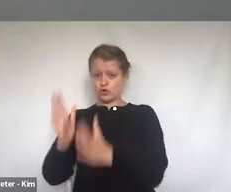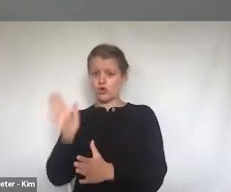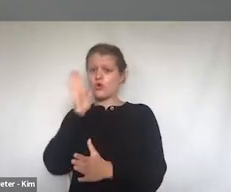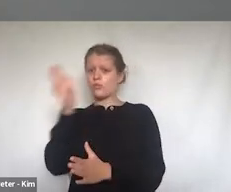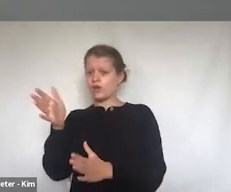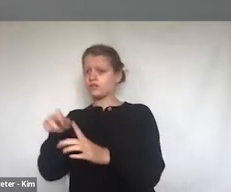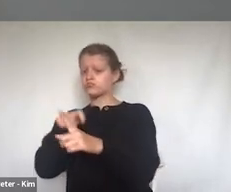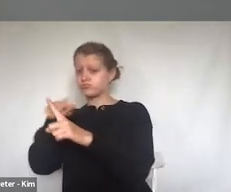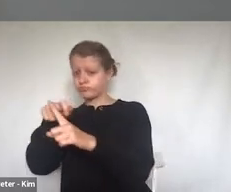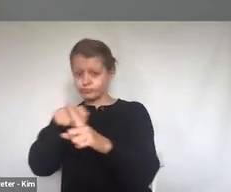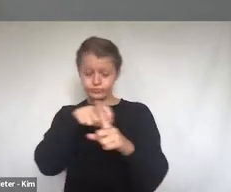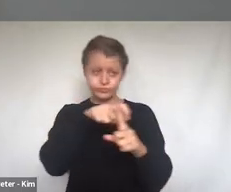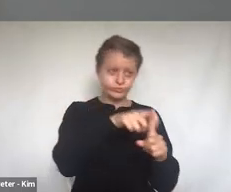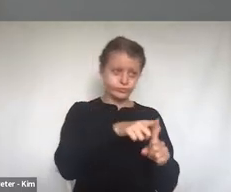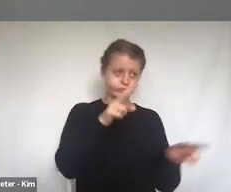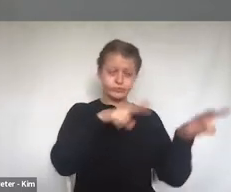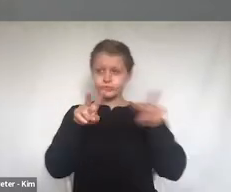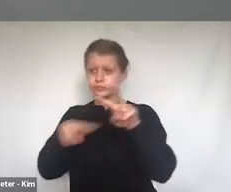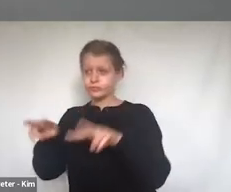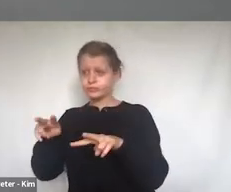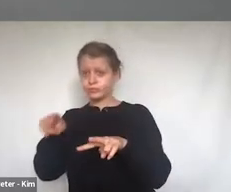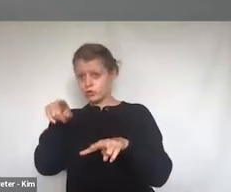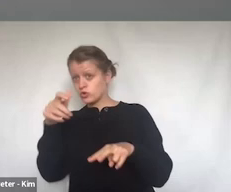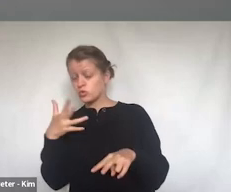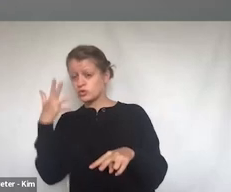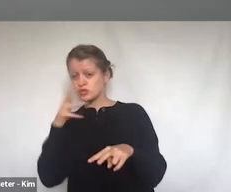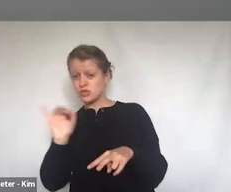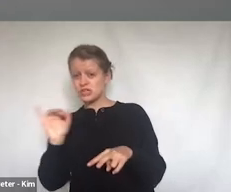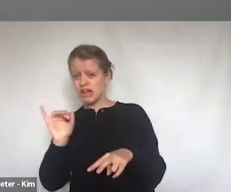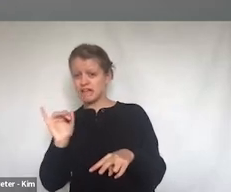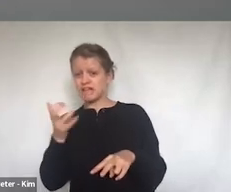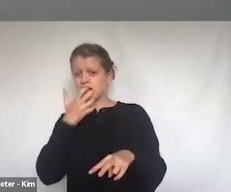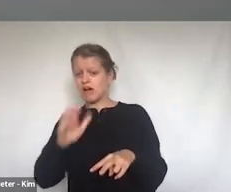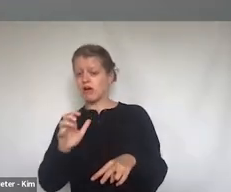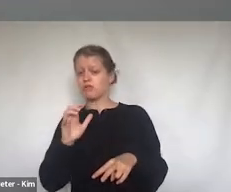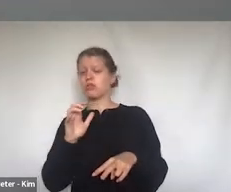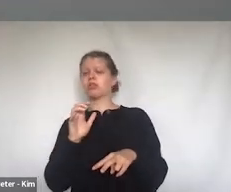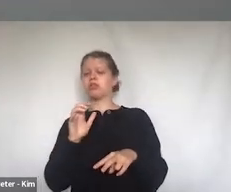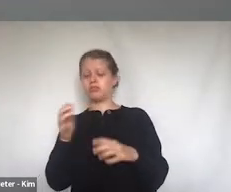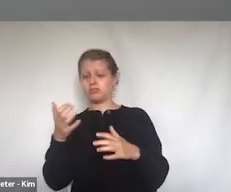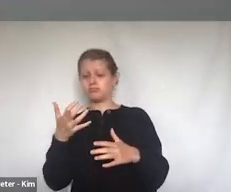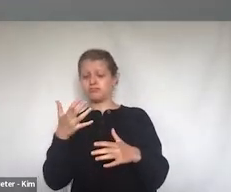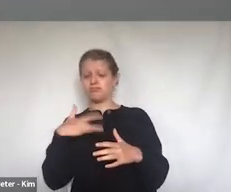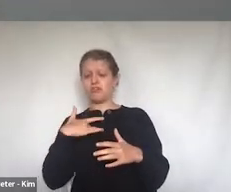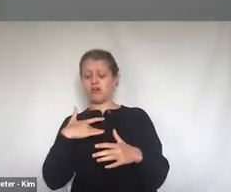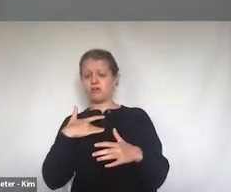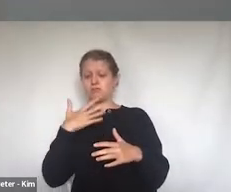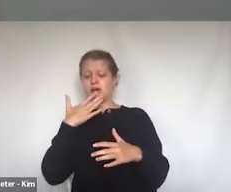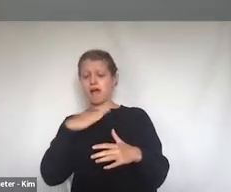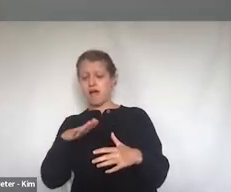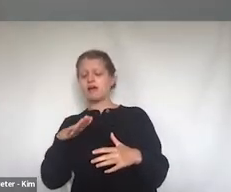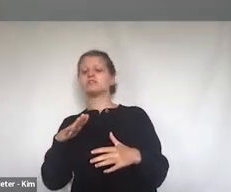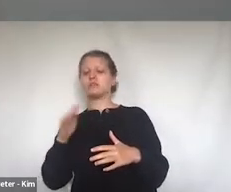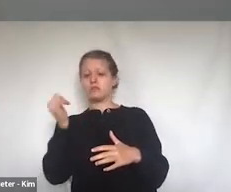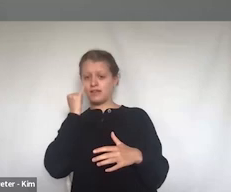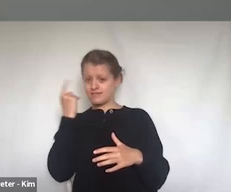and are looking out for people that are outside, looking for people suffering from heat-related illness. The city hands out